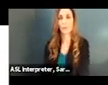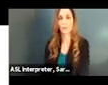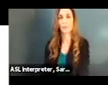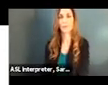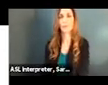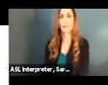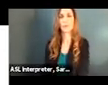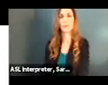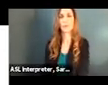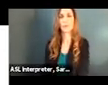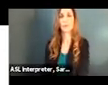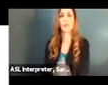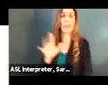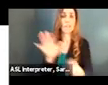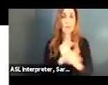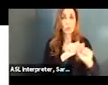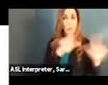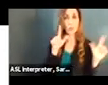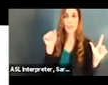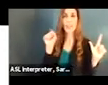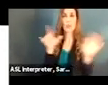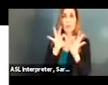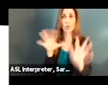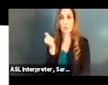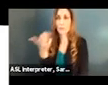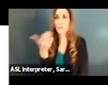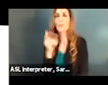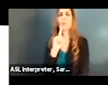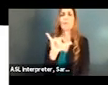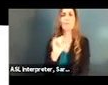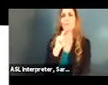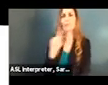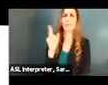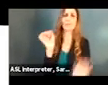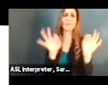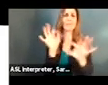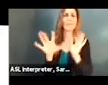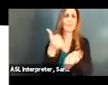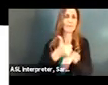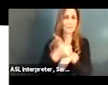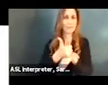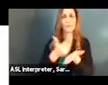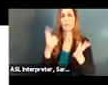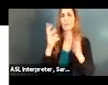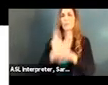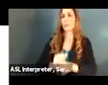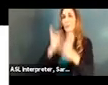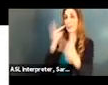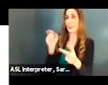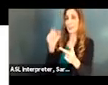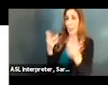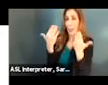If you toggle to full screen, the ASL interpreter is visible. Yeah, so feel free to like keep chiming in and helping each other out. It looks like people are seeing Sarah, which is